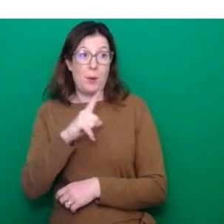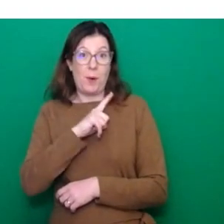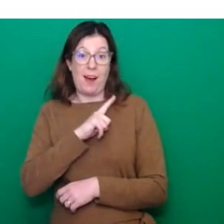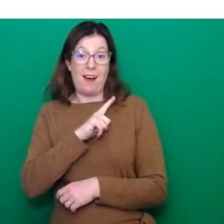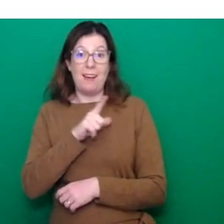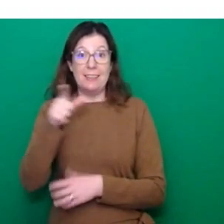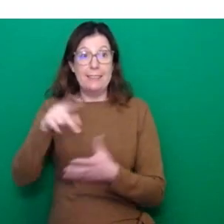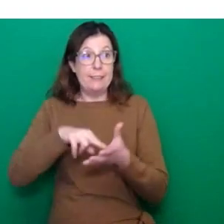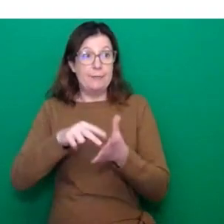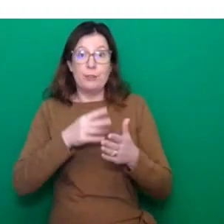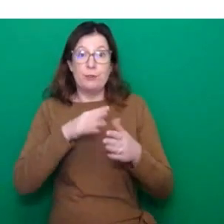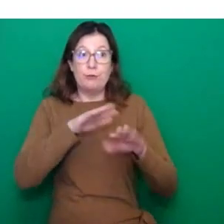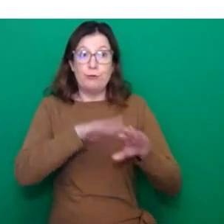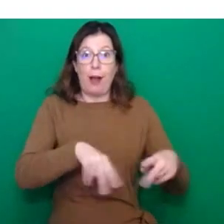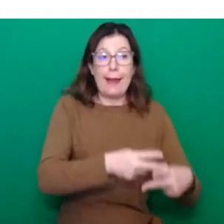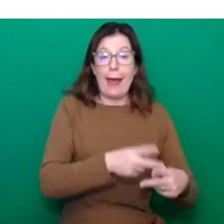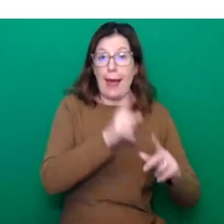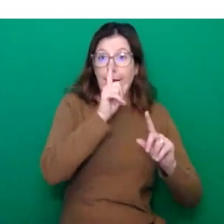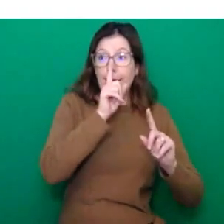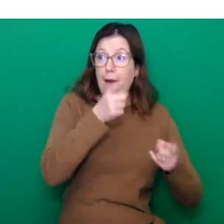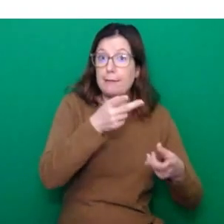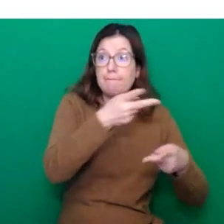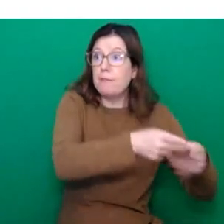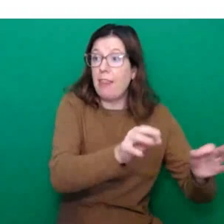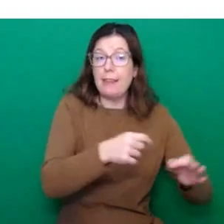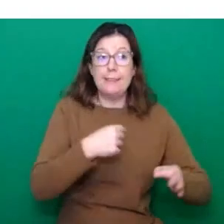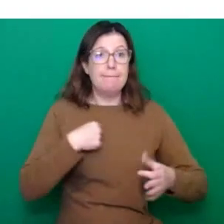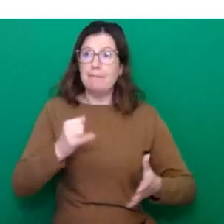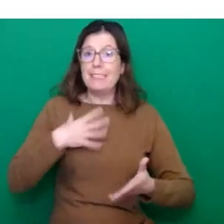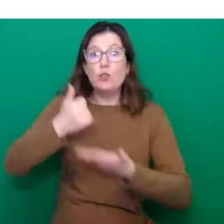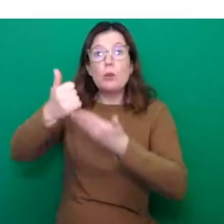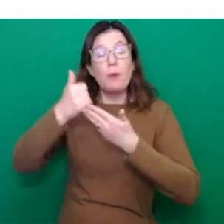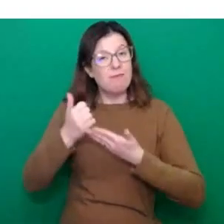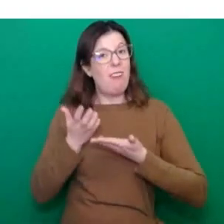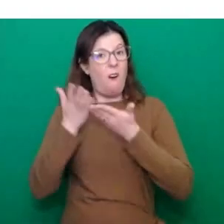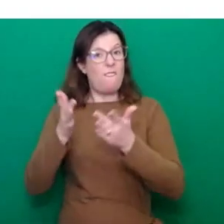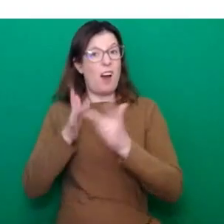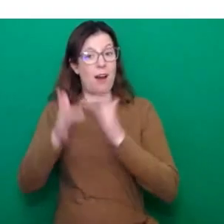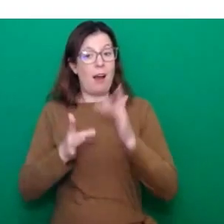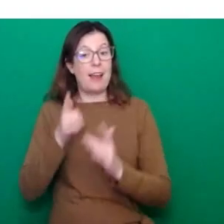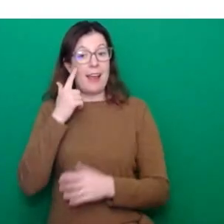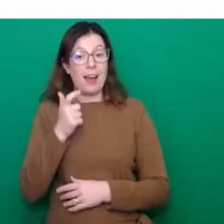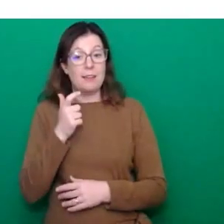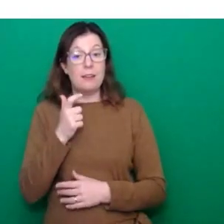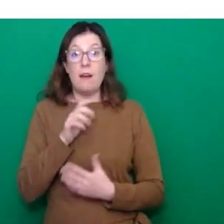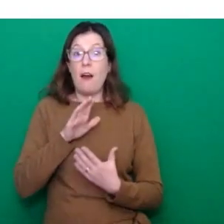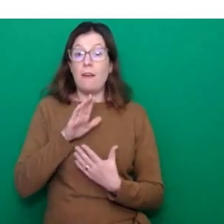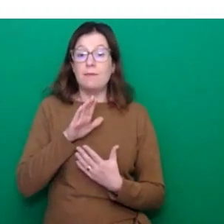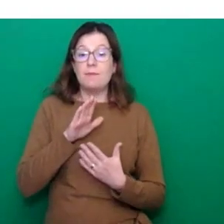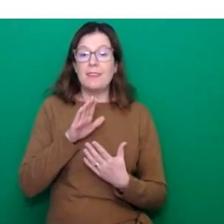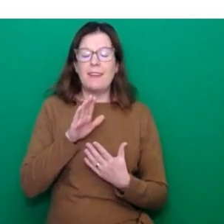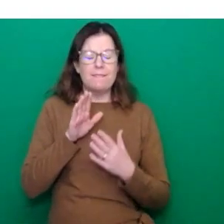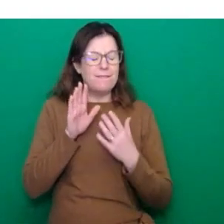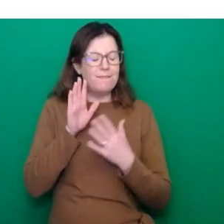arranging childcare, but they still really want to access the support. So we do FaceTime, we